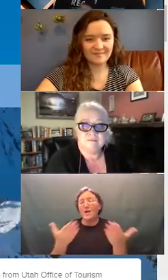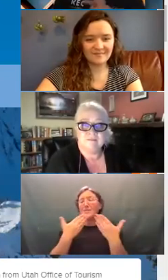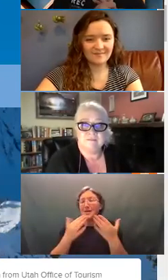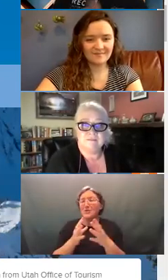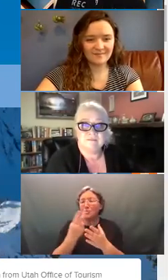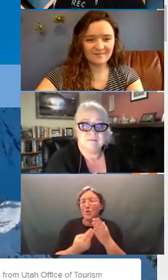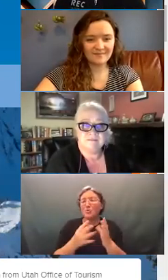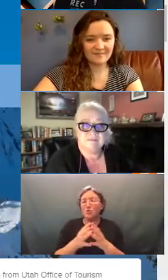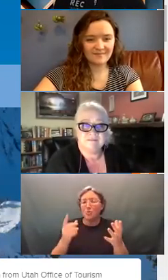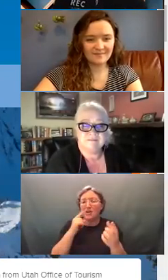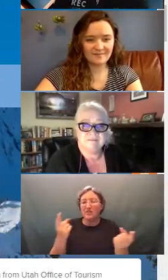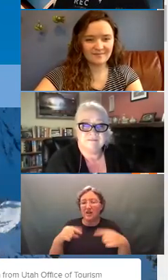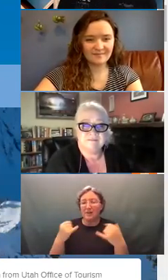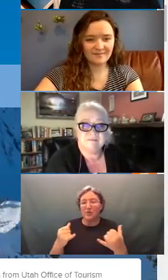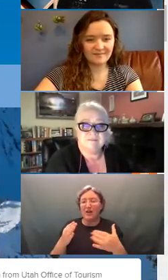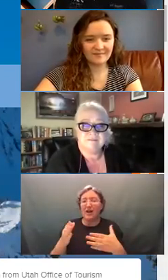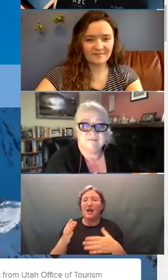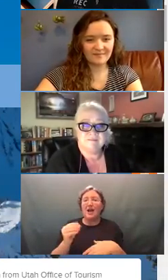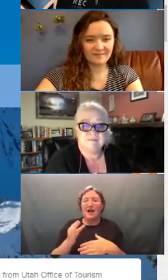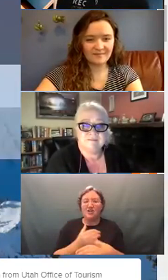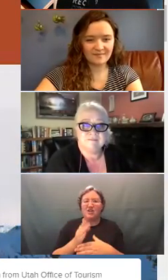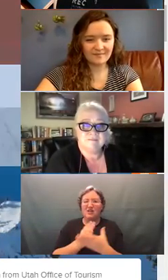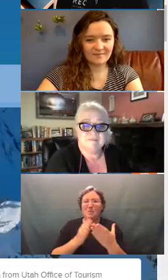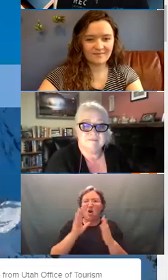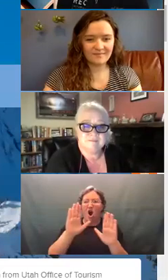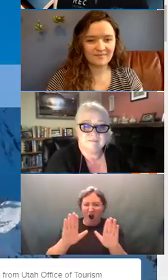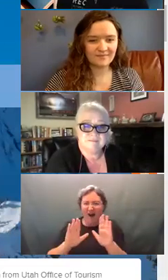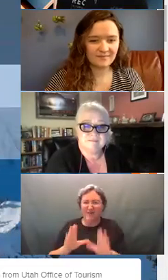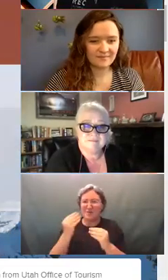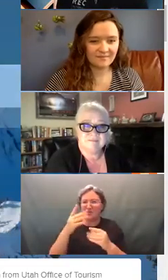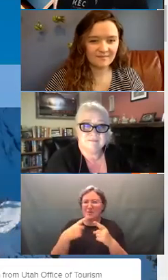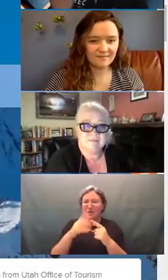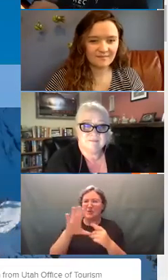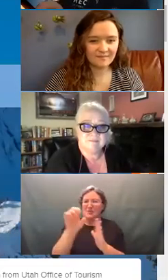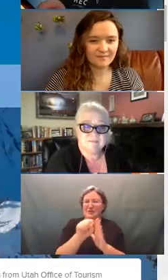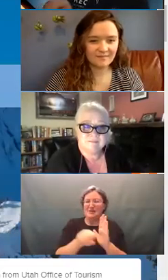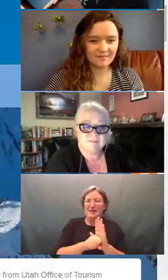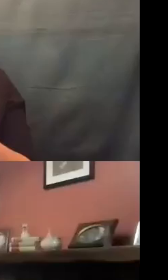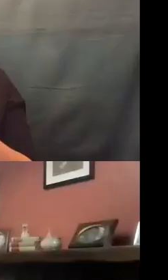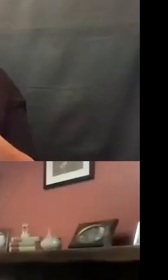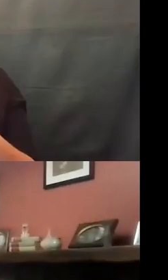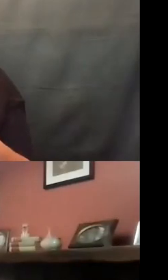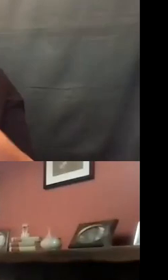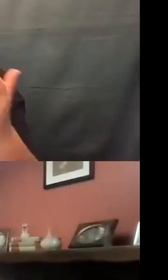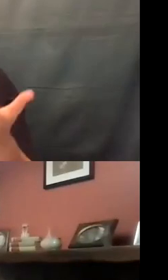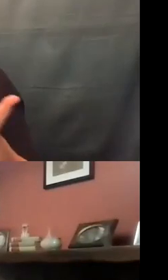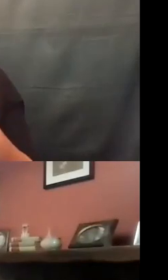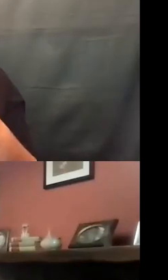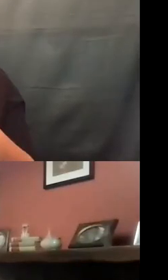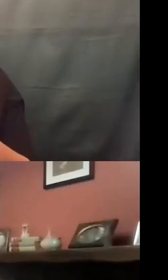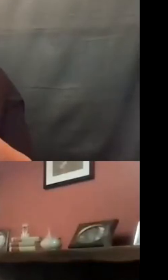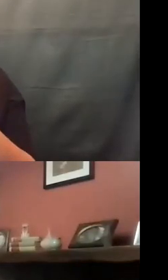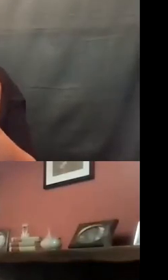much for being here and sharing with us some really awesome insight about the state. We do have the link in the chat box for y'all to